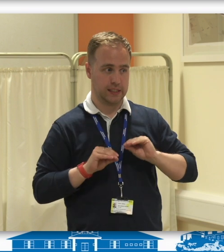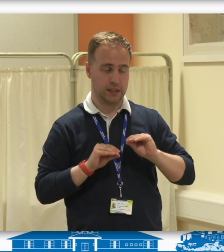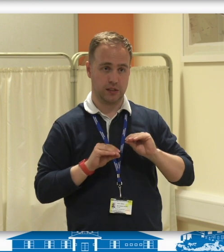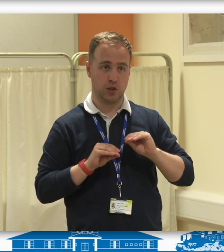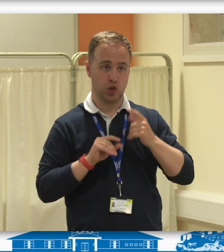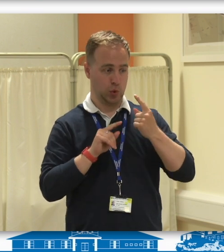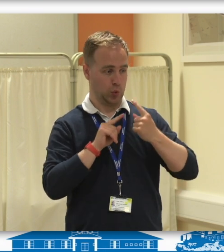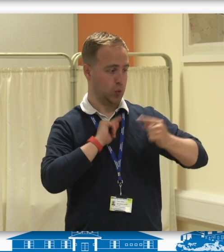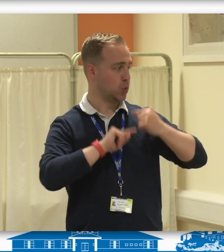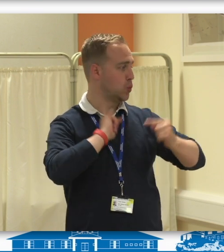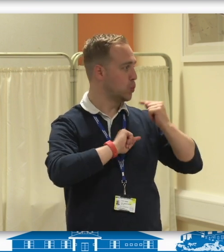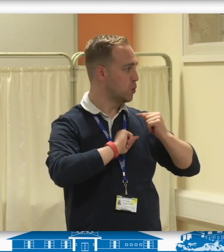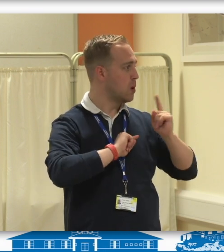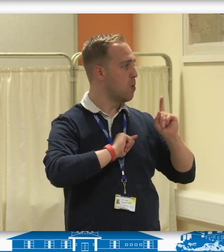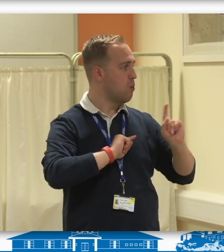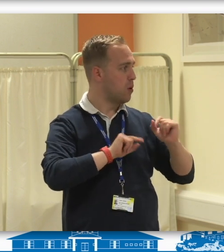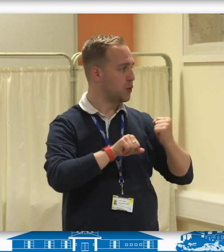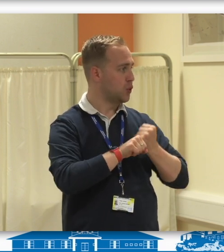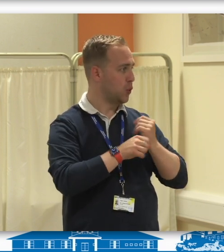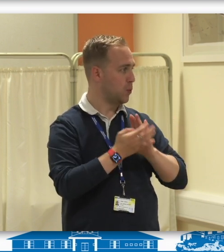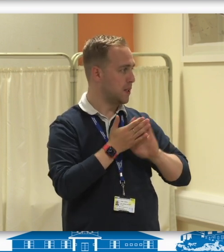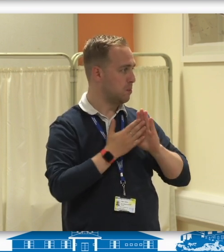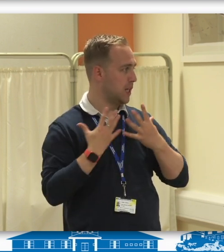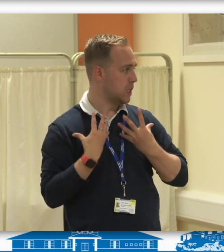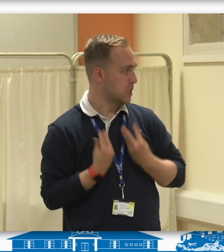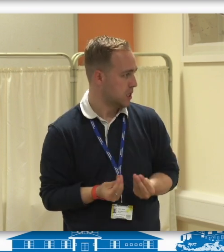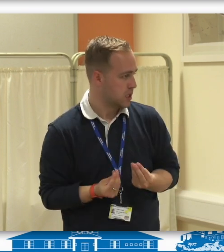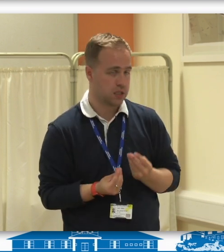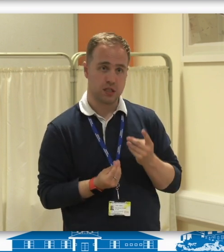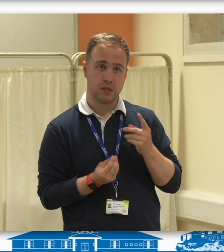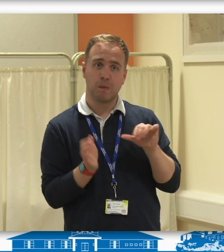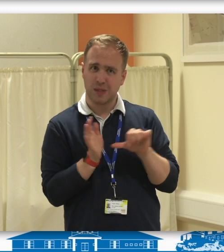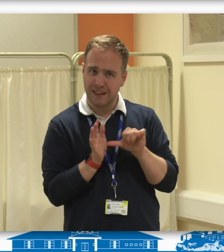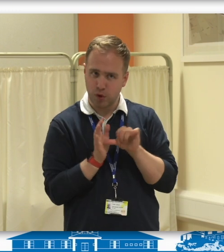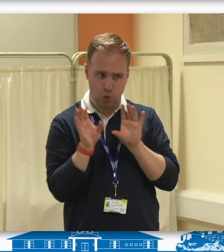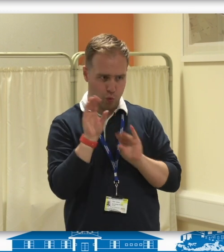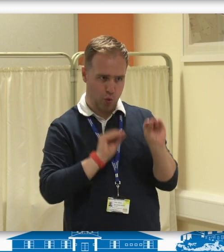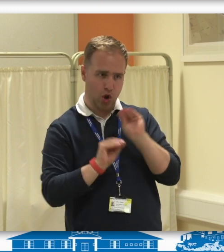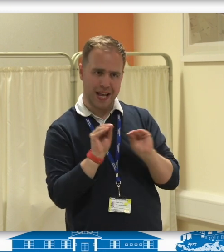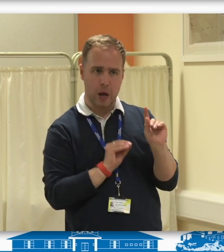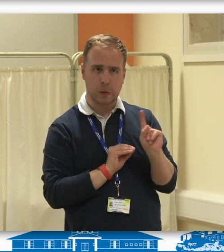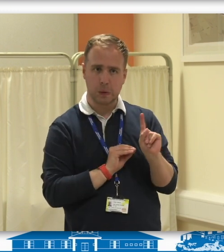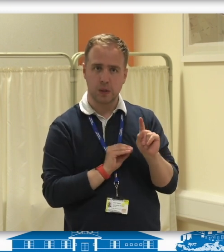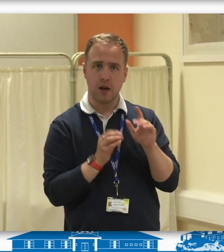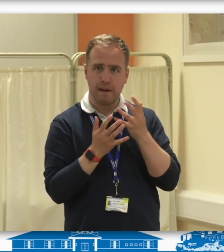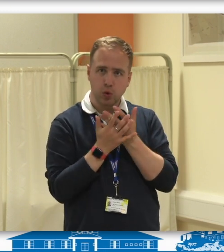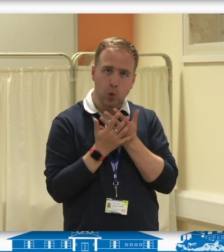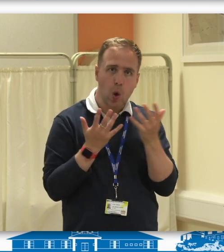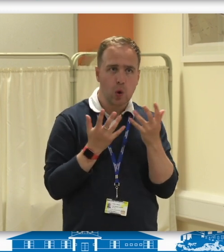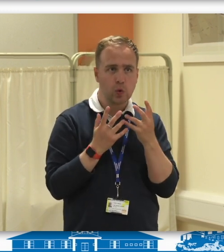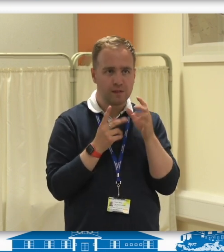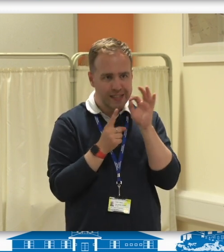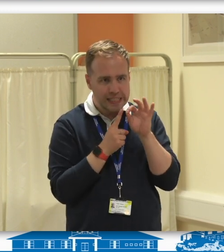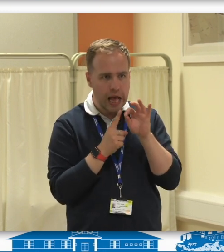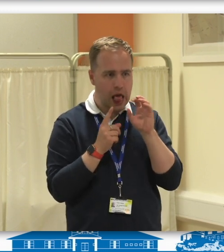back what it was that caused the post-exertional malaise is quite tricky. And we have to do quite a lot of